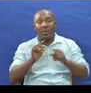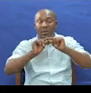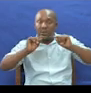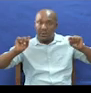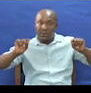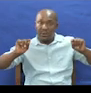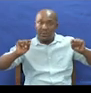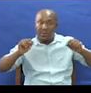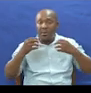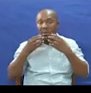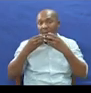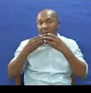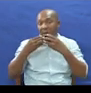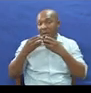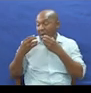The rat